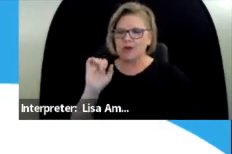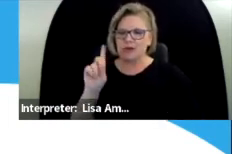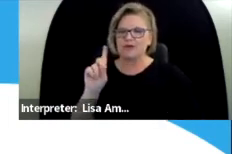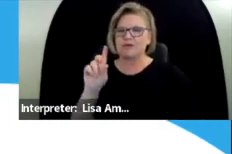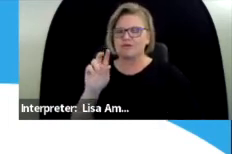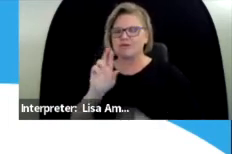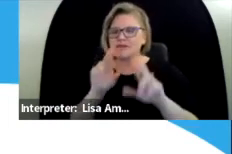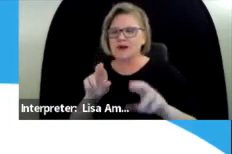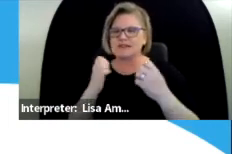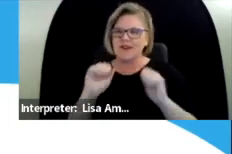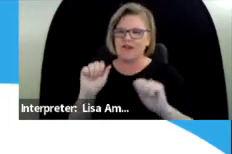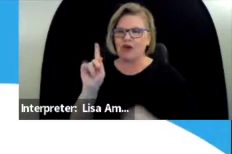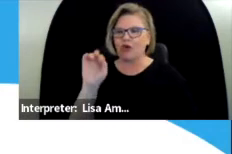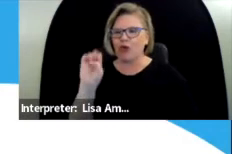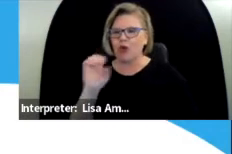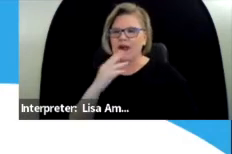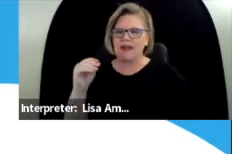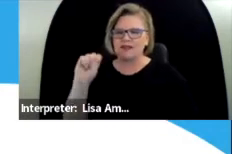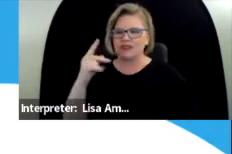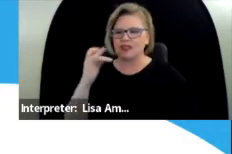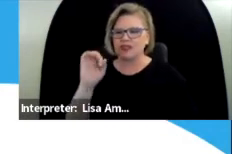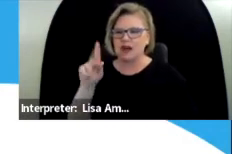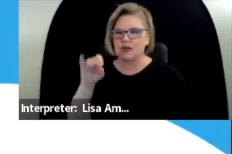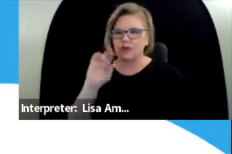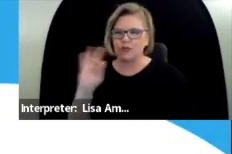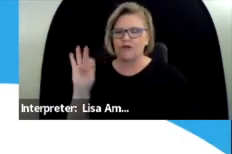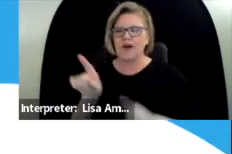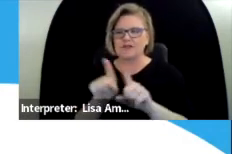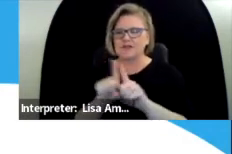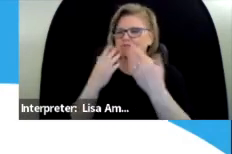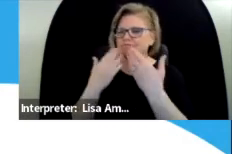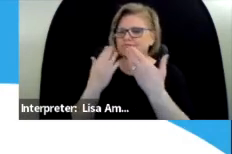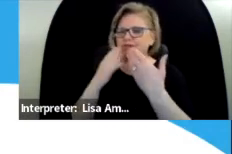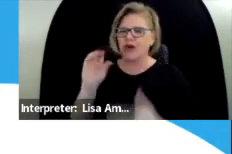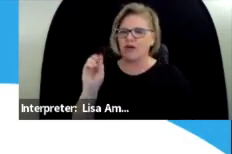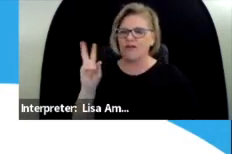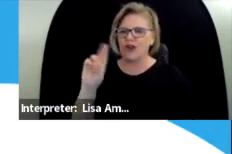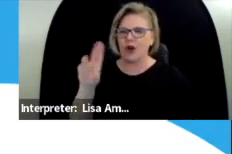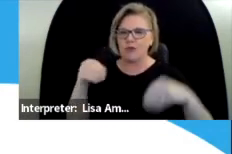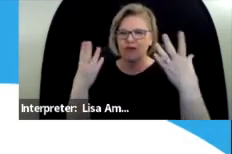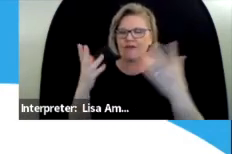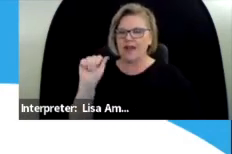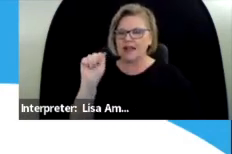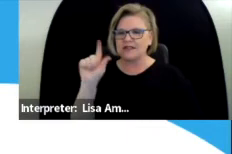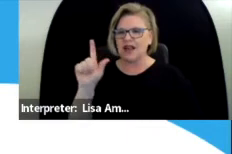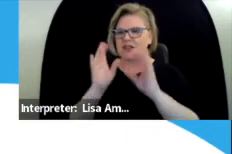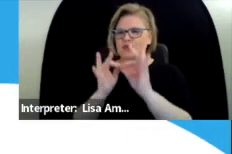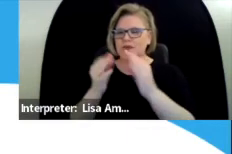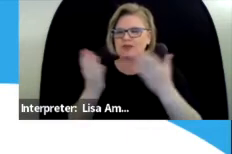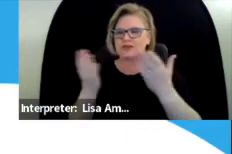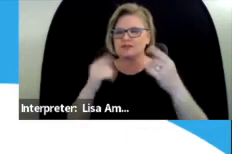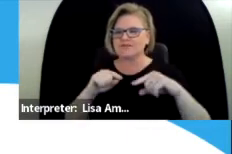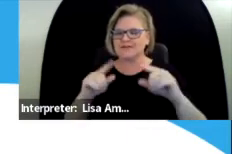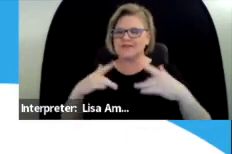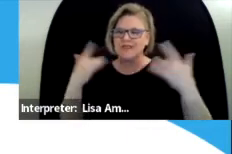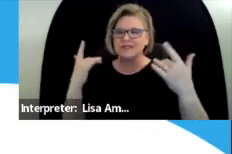Shatterproof. And I'd like to give a special thanks to the Office of Vocational Rehabilitation for providing ASL interpreting services for this event and